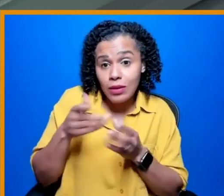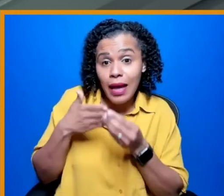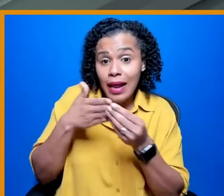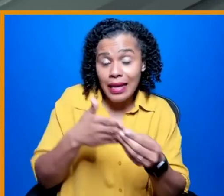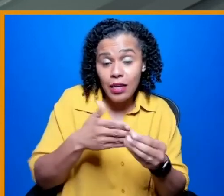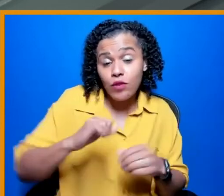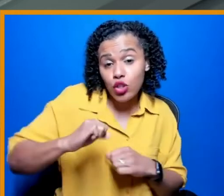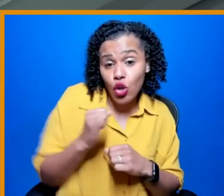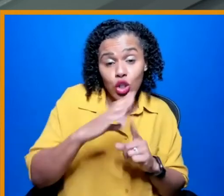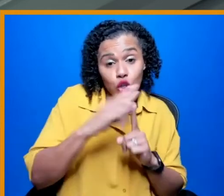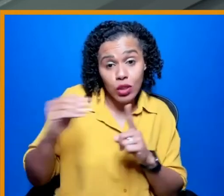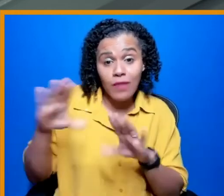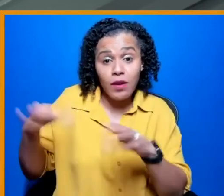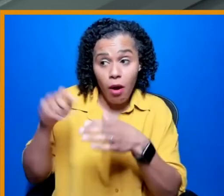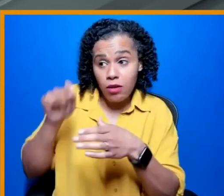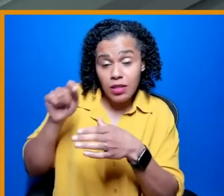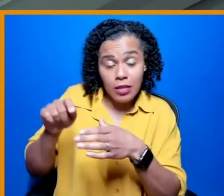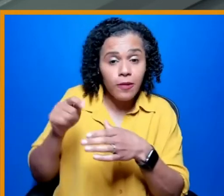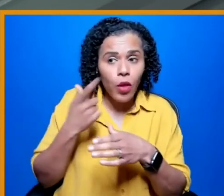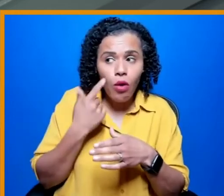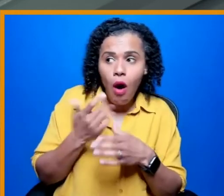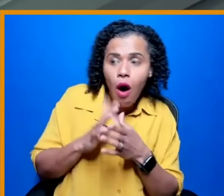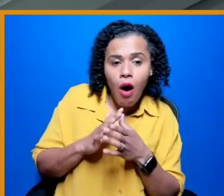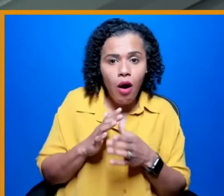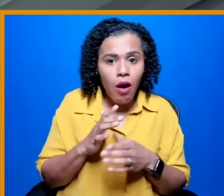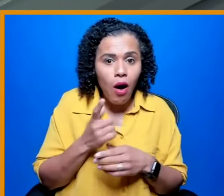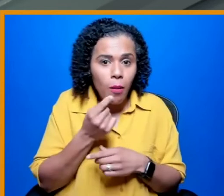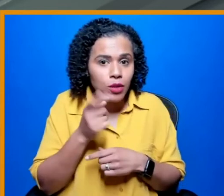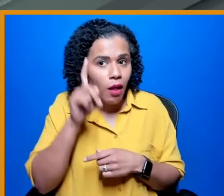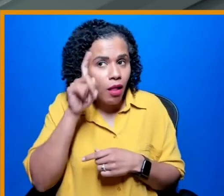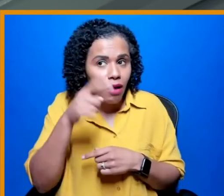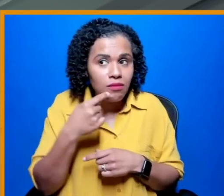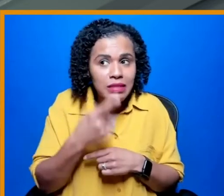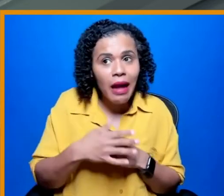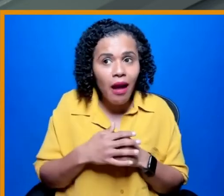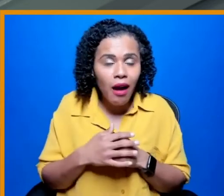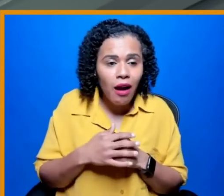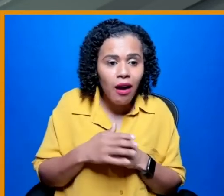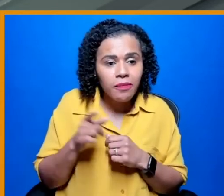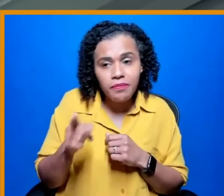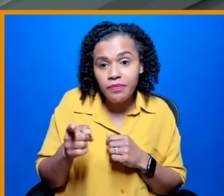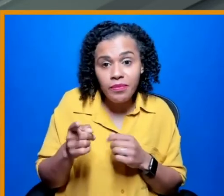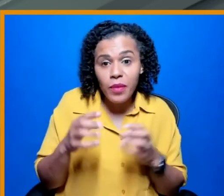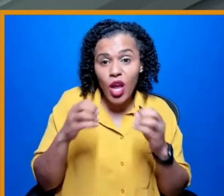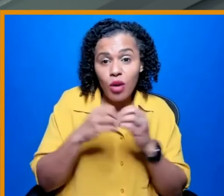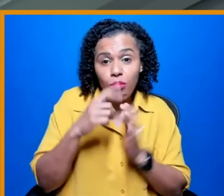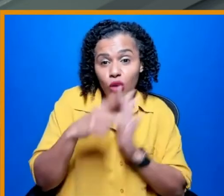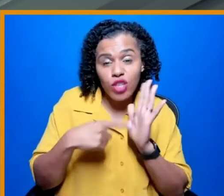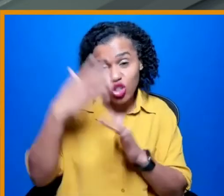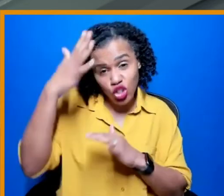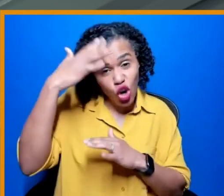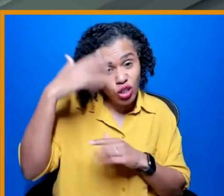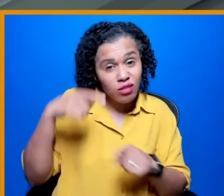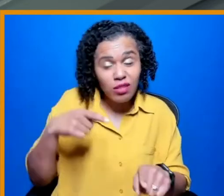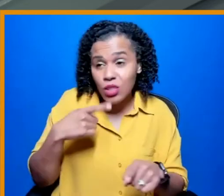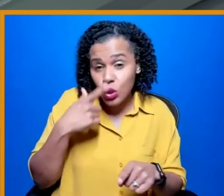Party, thought that it would be a good idea to say that actually, having come out early on to say that Boris Johnson should resign, maybe he